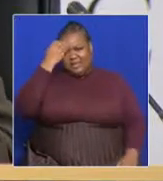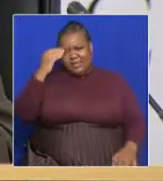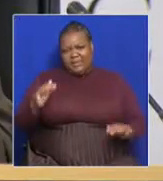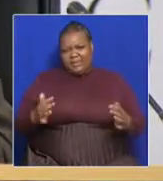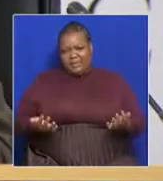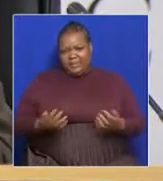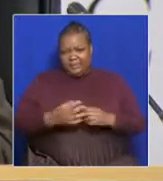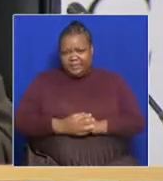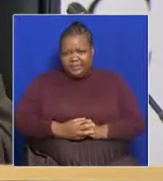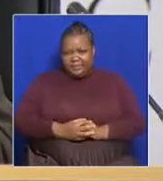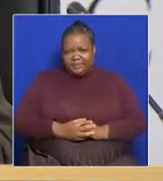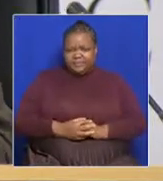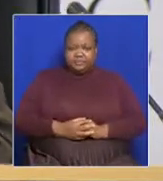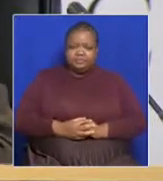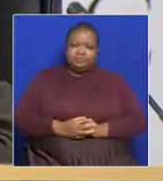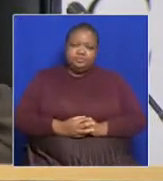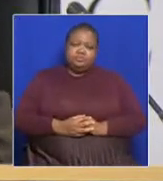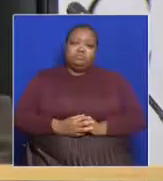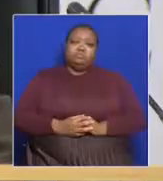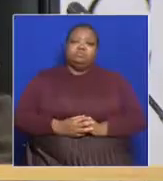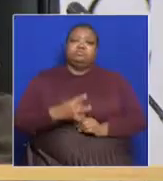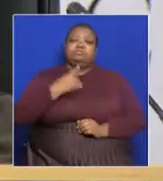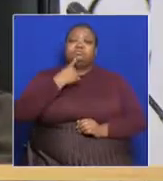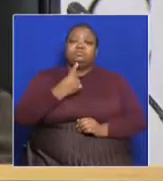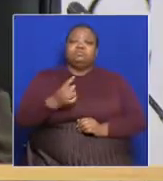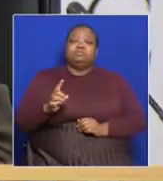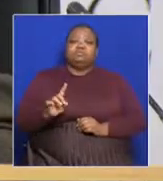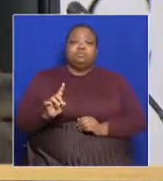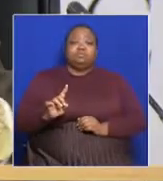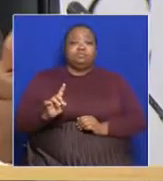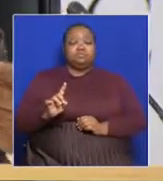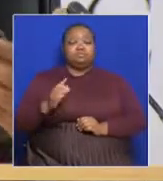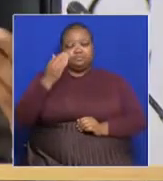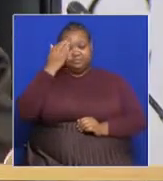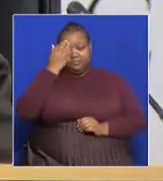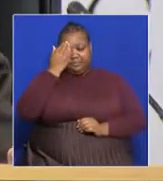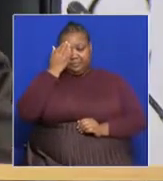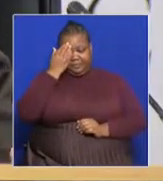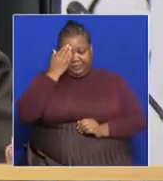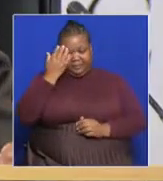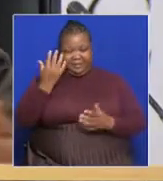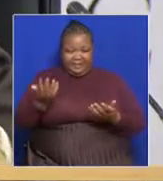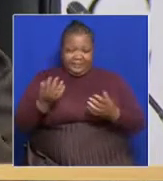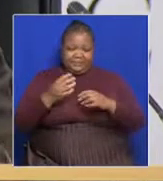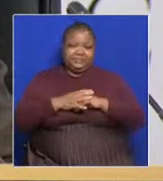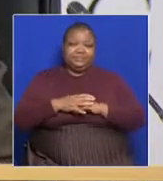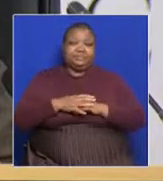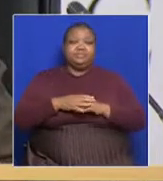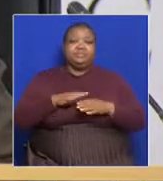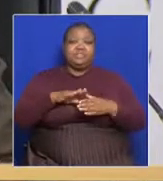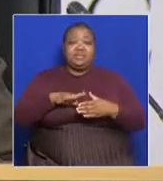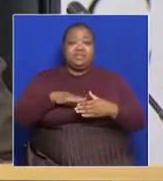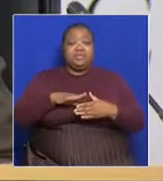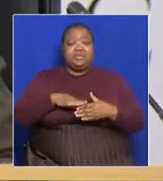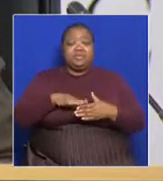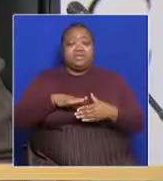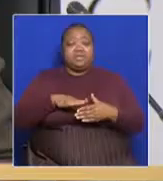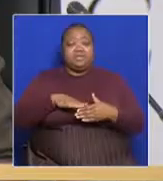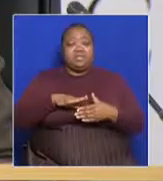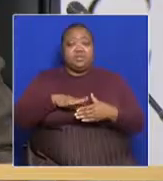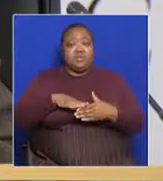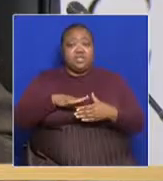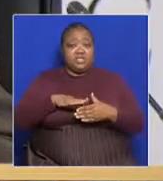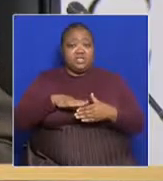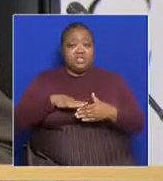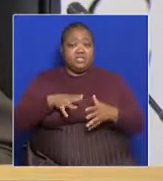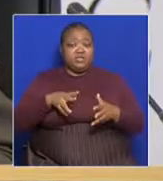this, Commissioner, and I know it's a bit far-fetched, but this is the only reason I can think of. It's far-fetched, but